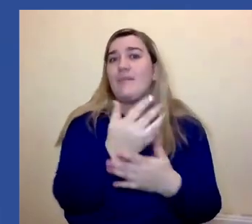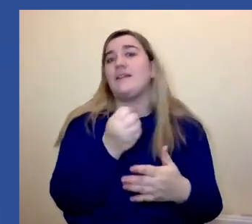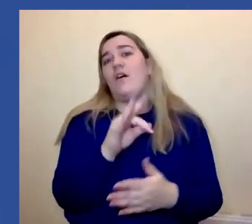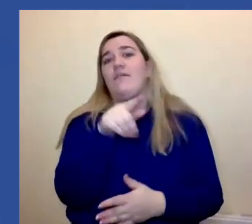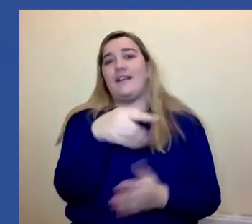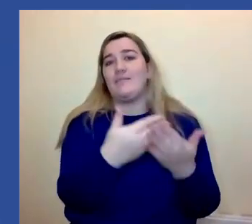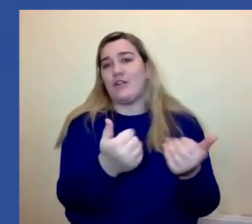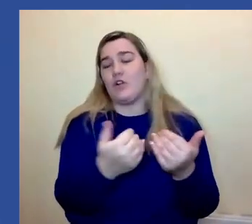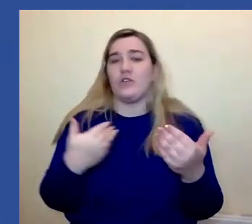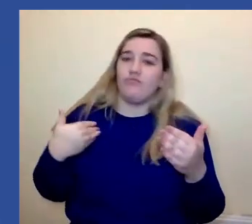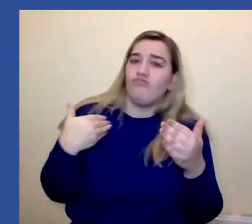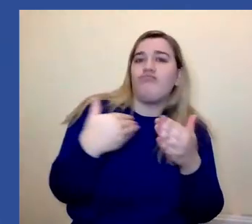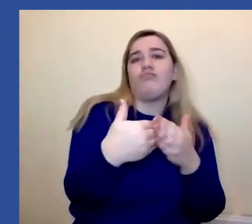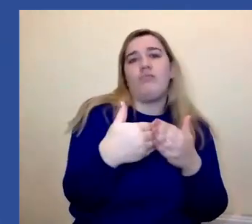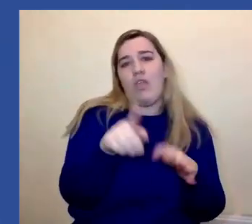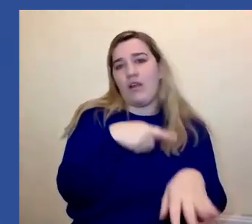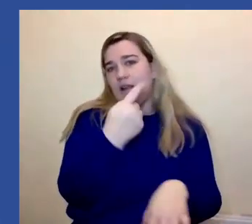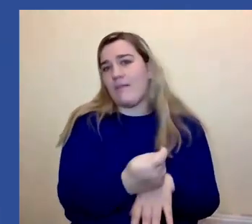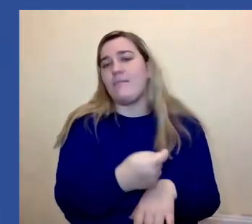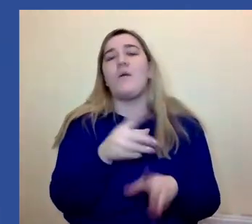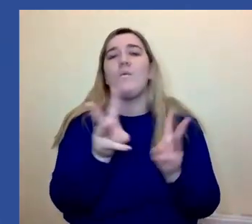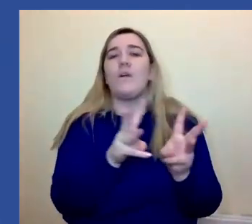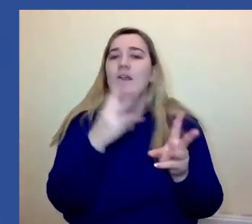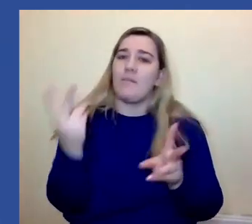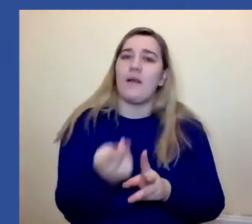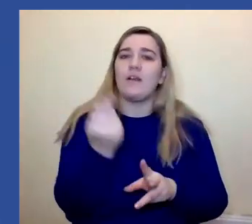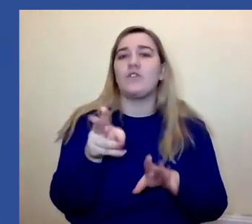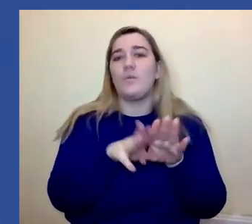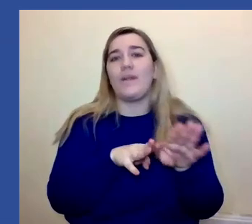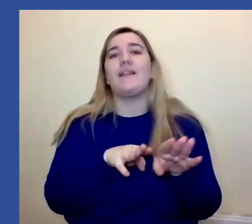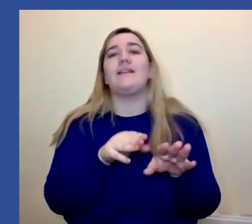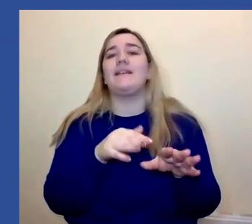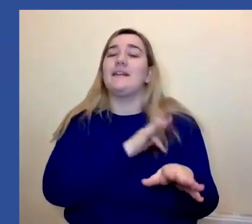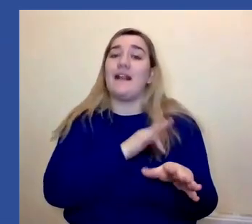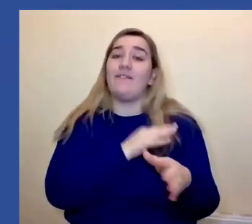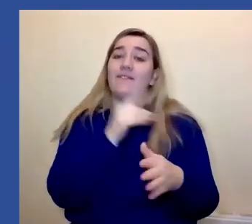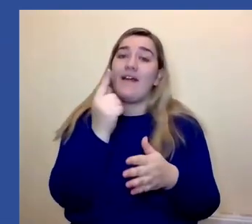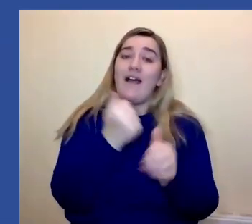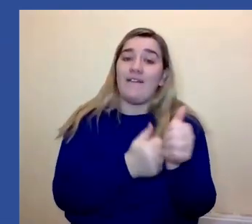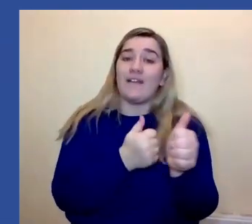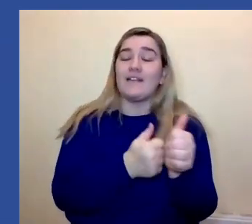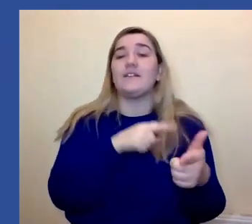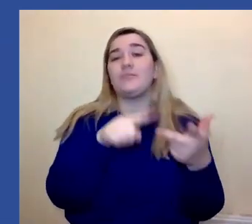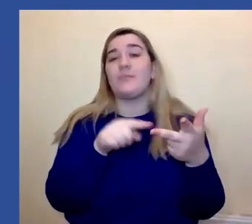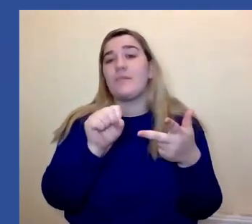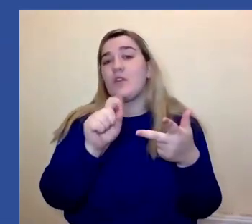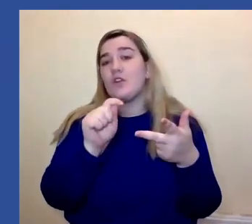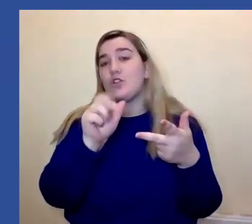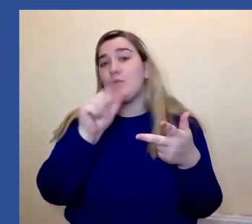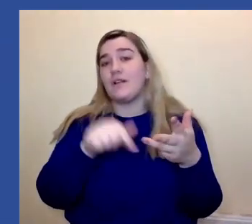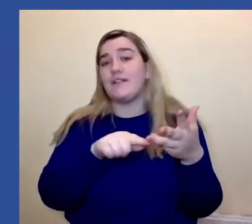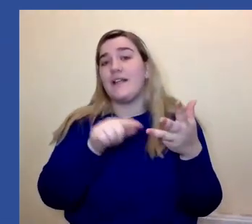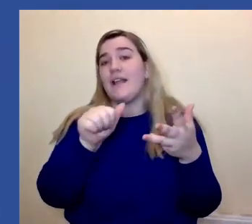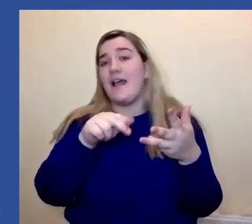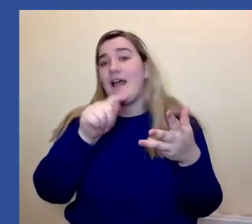these materials over a long period of time, working in partnership with the self-advocates. Stuart Mason, Anthony Shore and